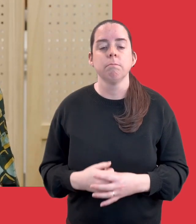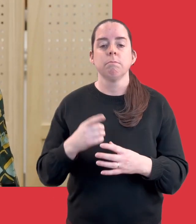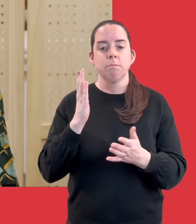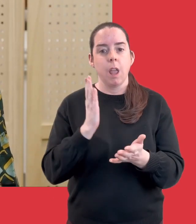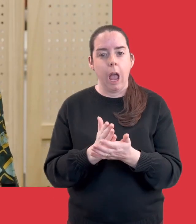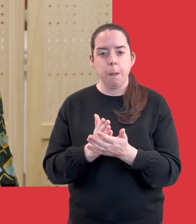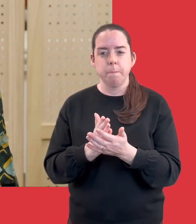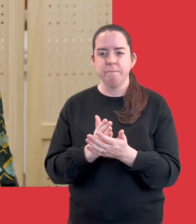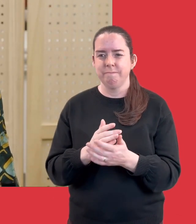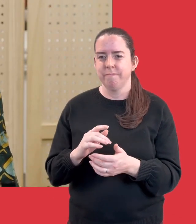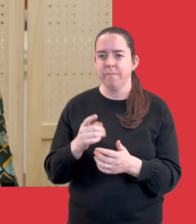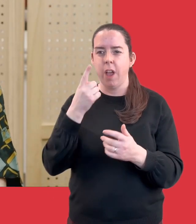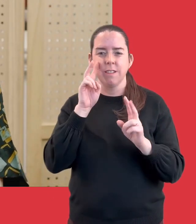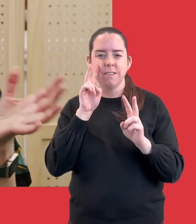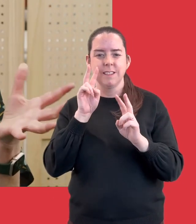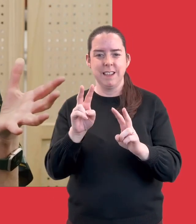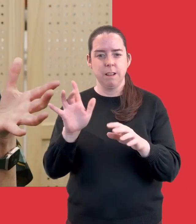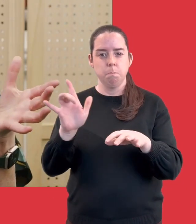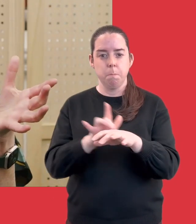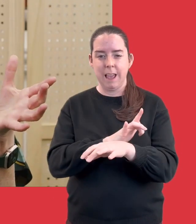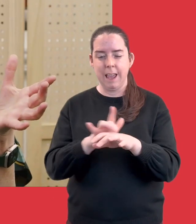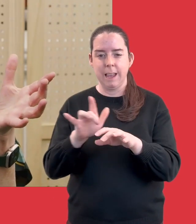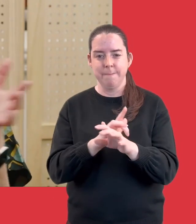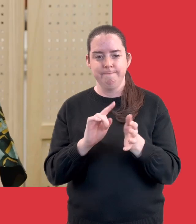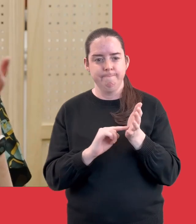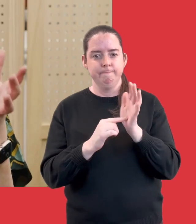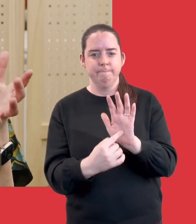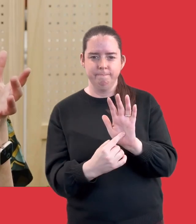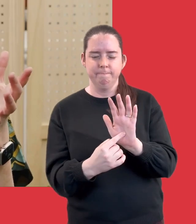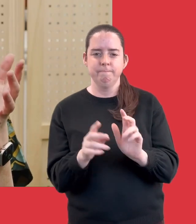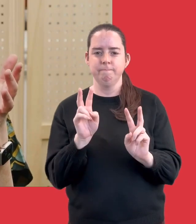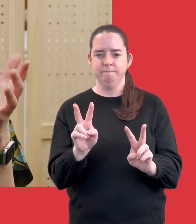She's depicted from the